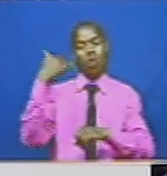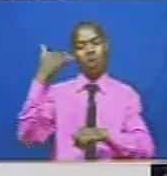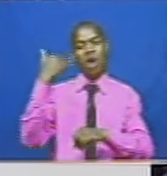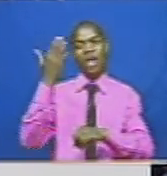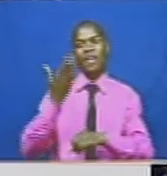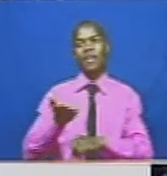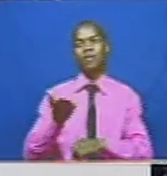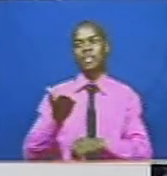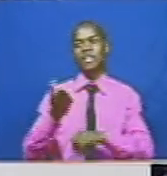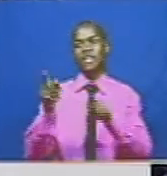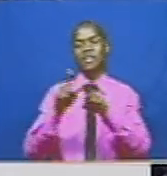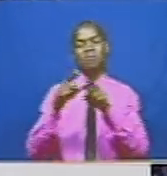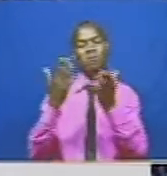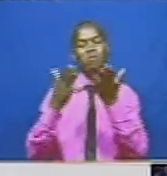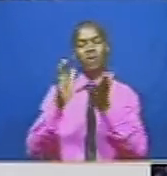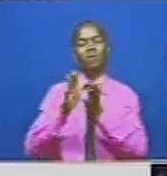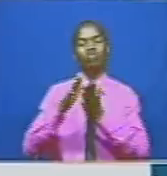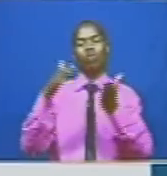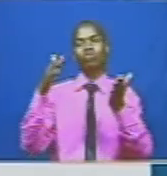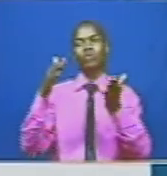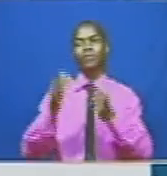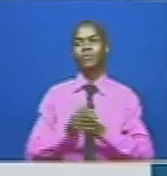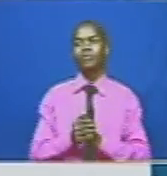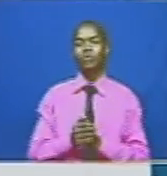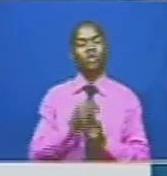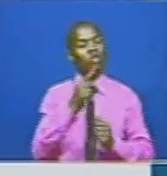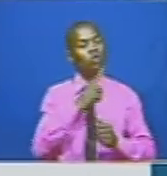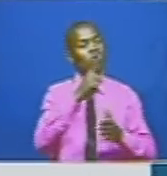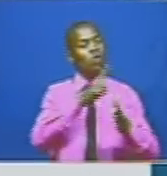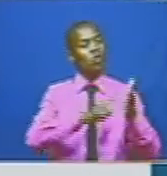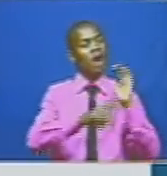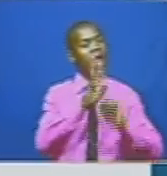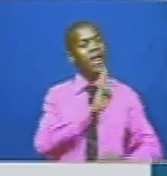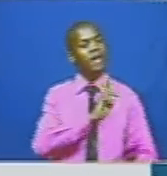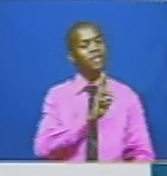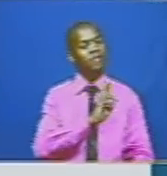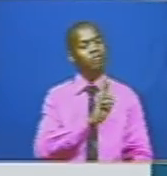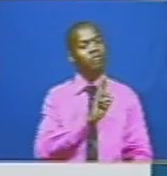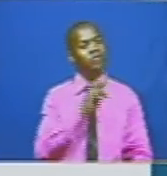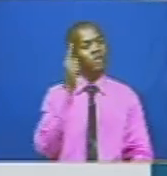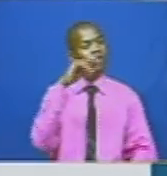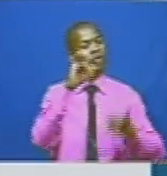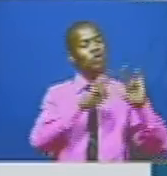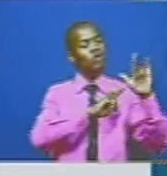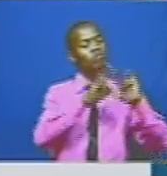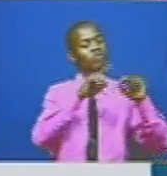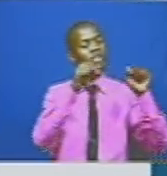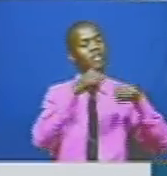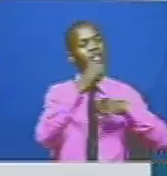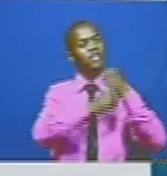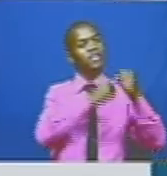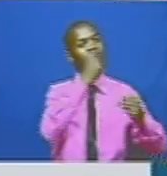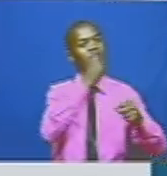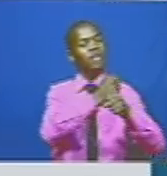maybe more dynamic. Definitely. Yeah. So what are the risks for tourism this year in Kenya? What are the risks